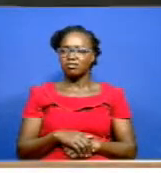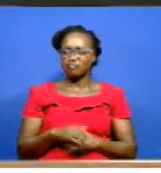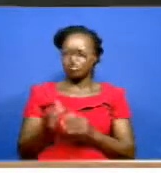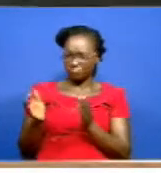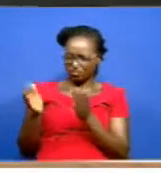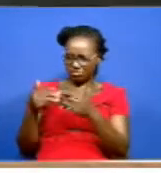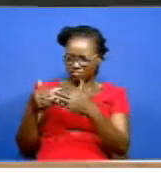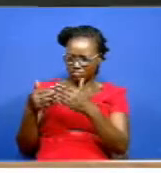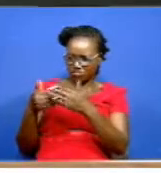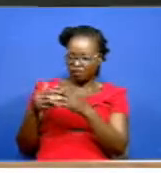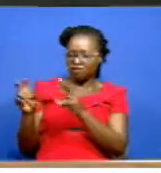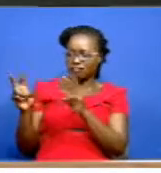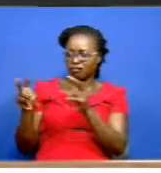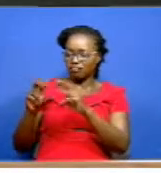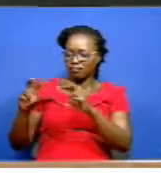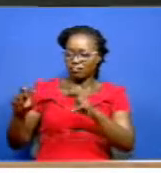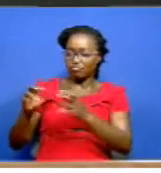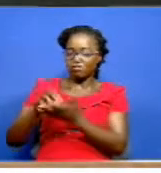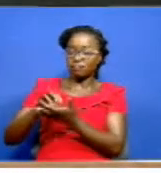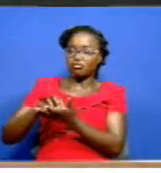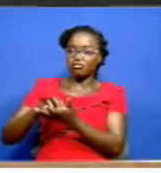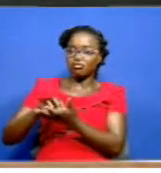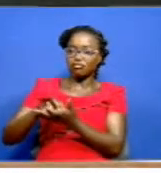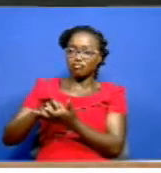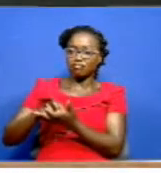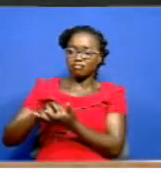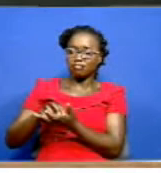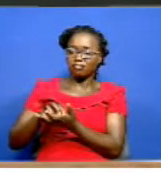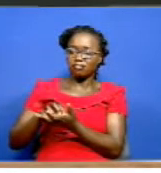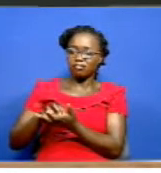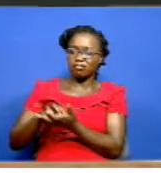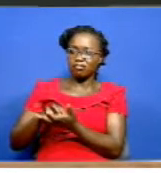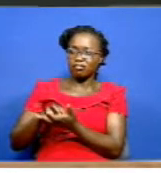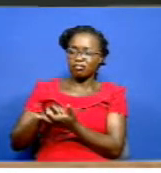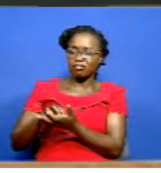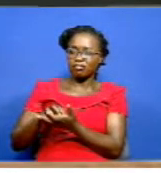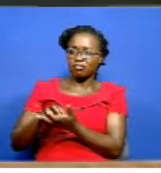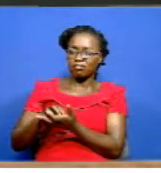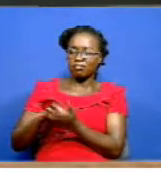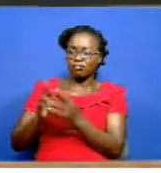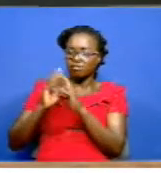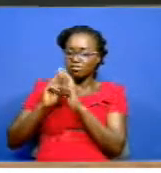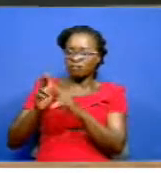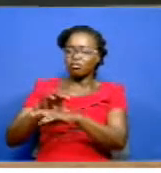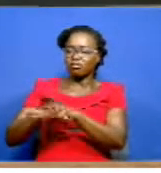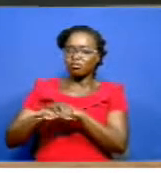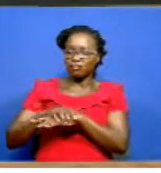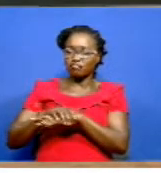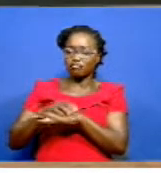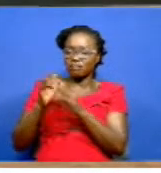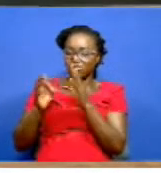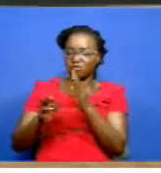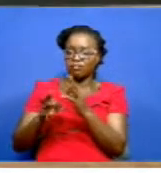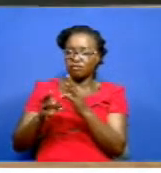course, monitoring the situation on the ground. We get reports on if there's any